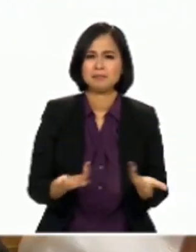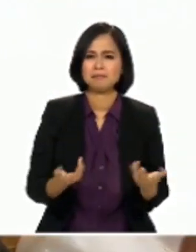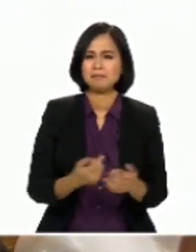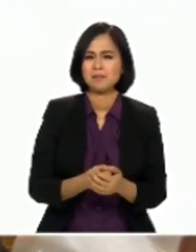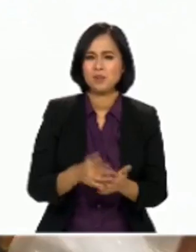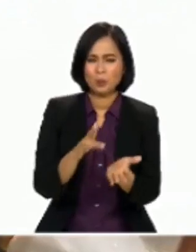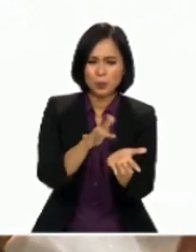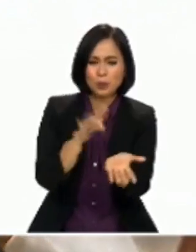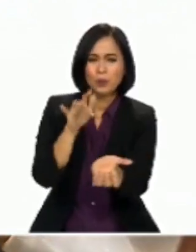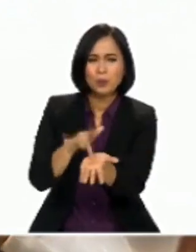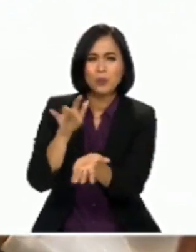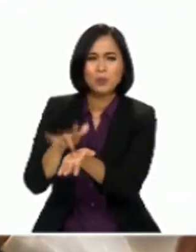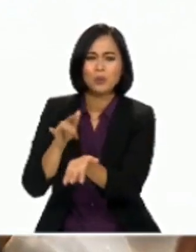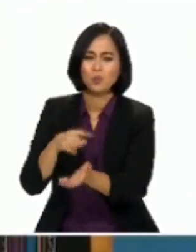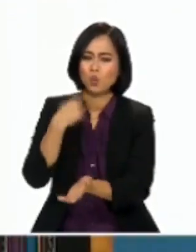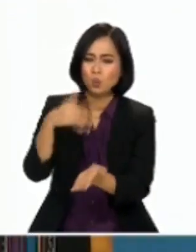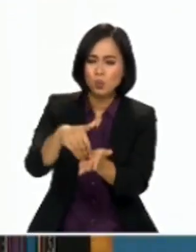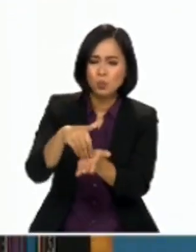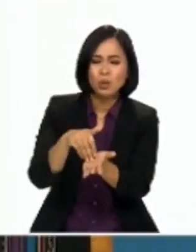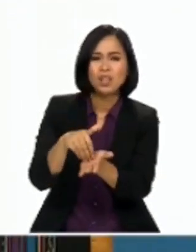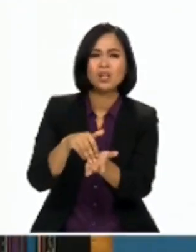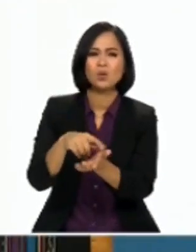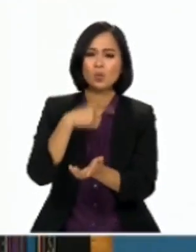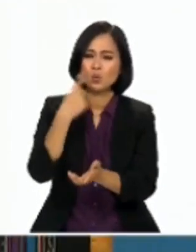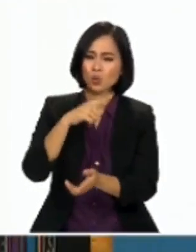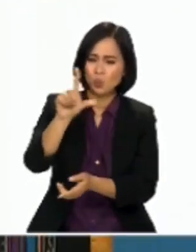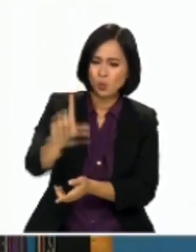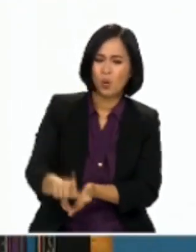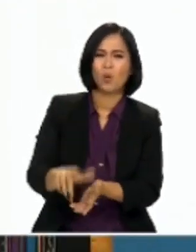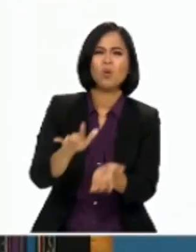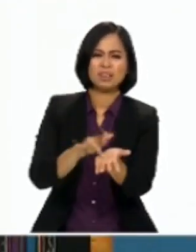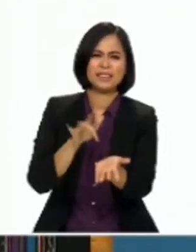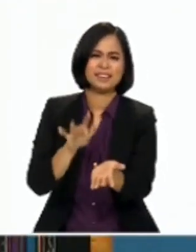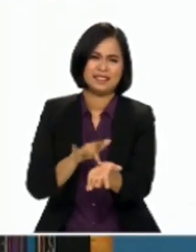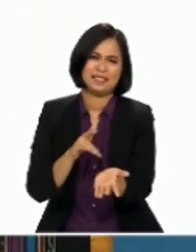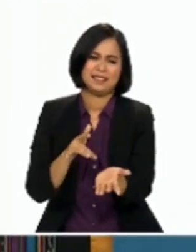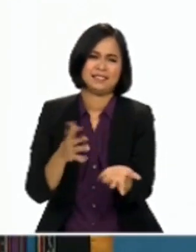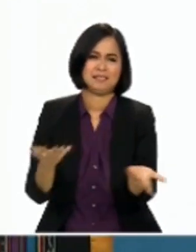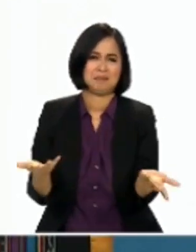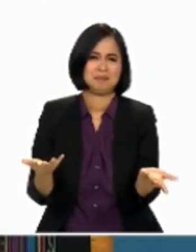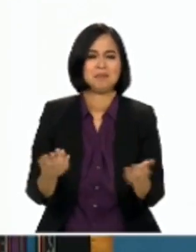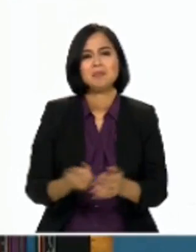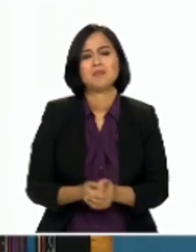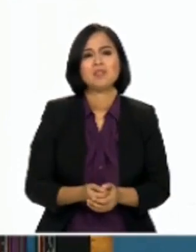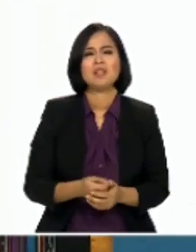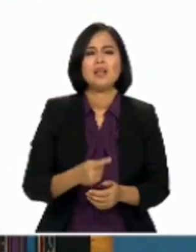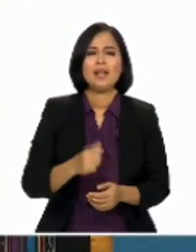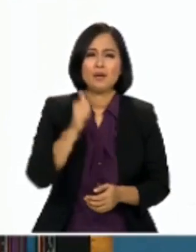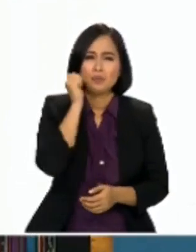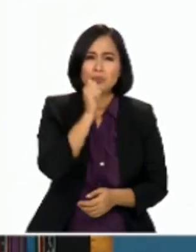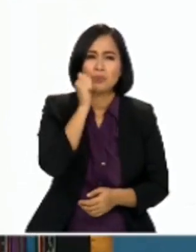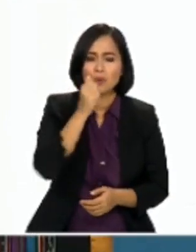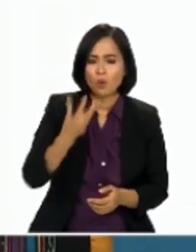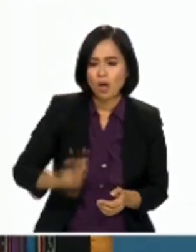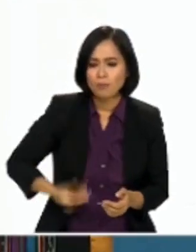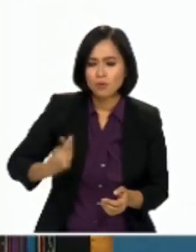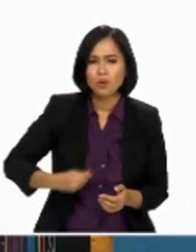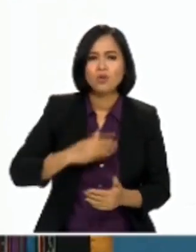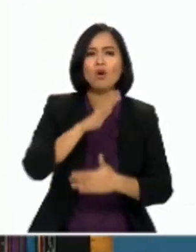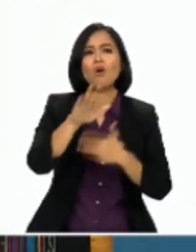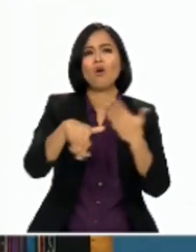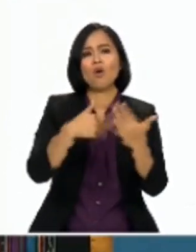the helpless, the weak, and the voiceless. We find corruption everywhere